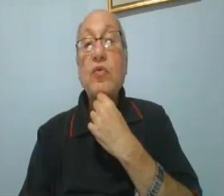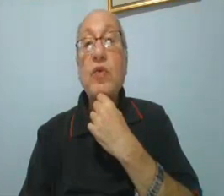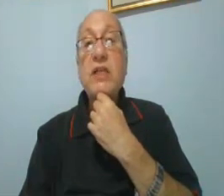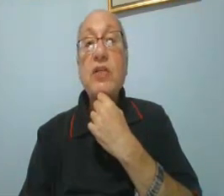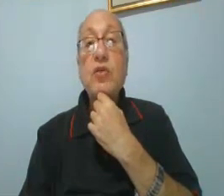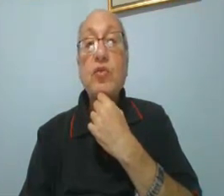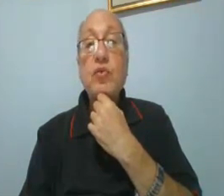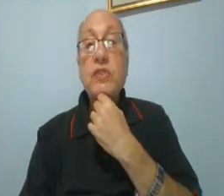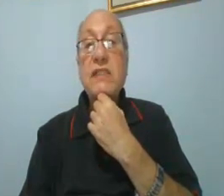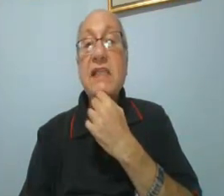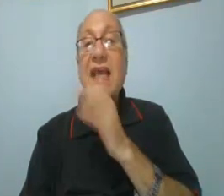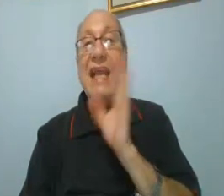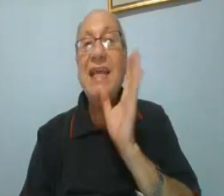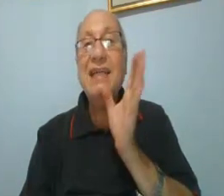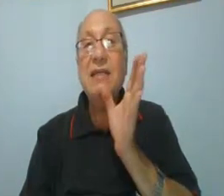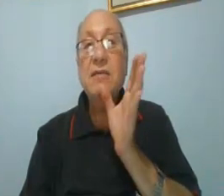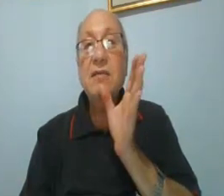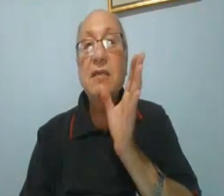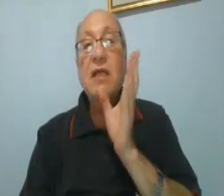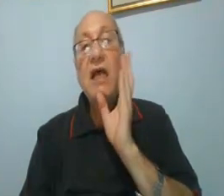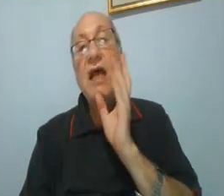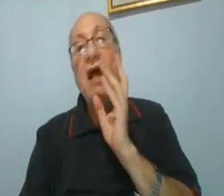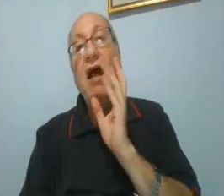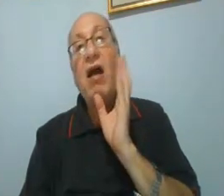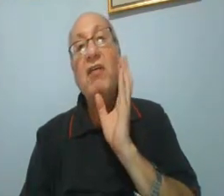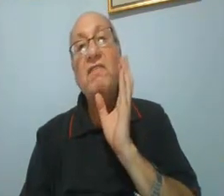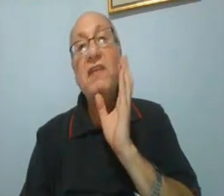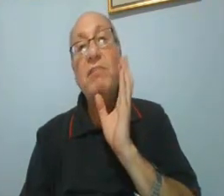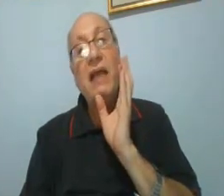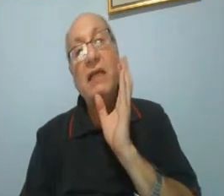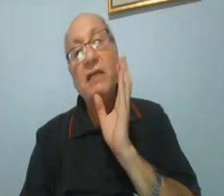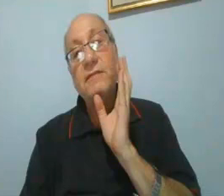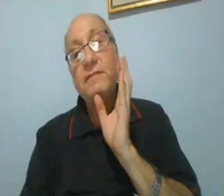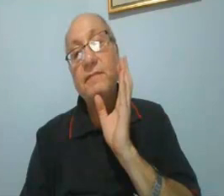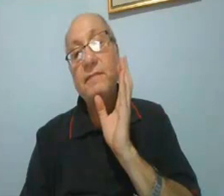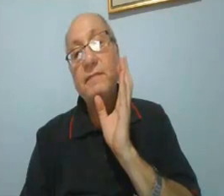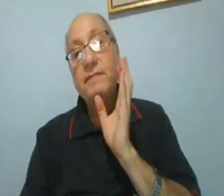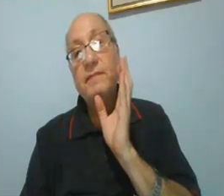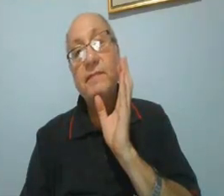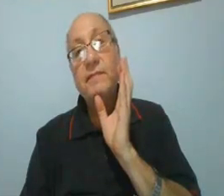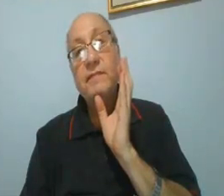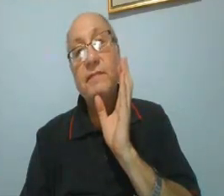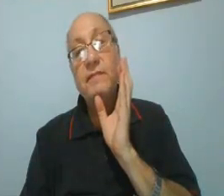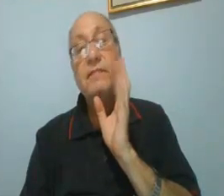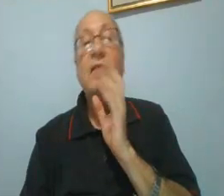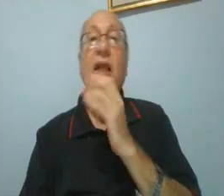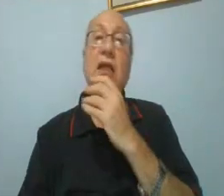or when you use any IV bag.